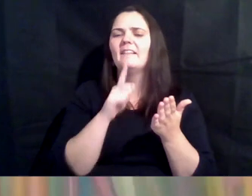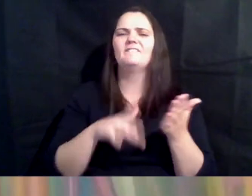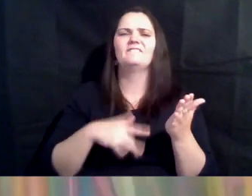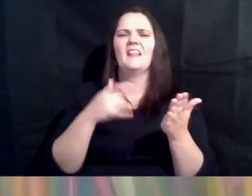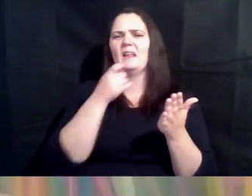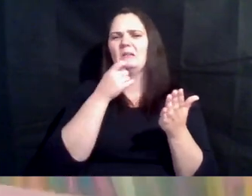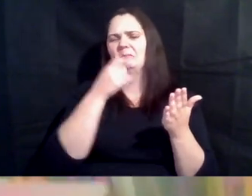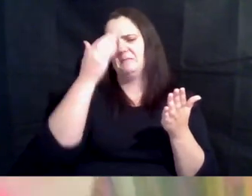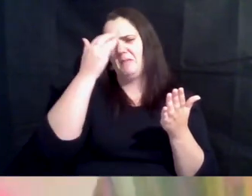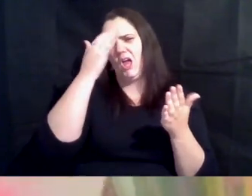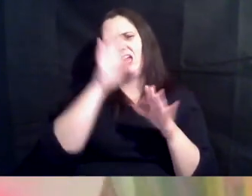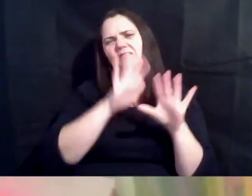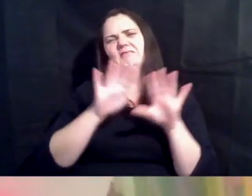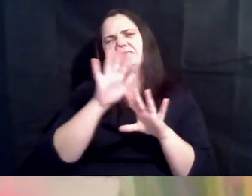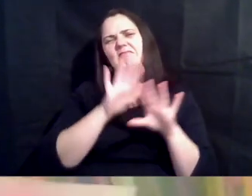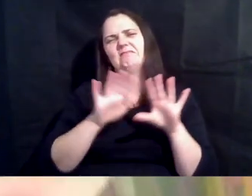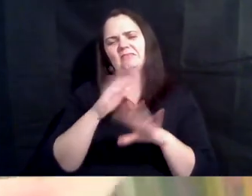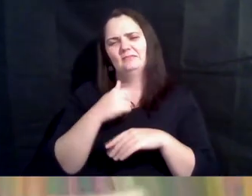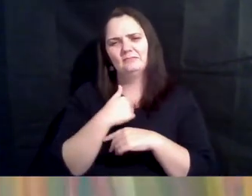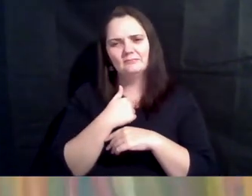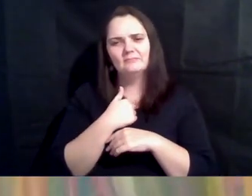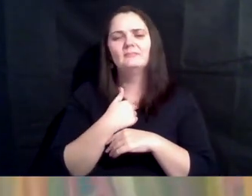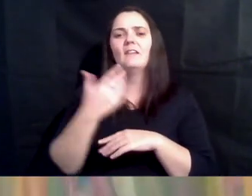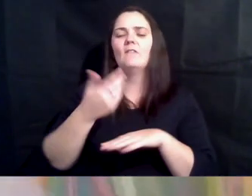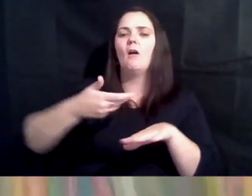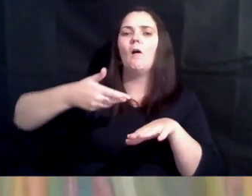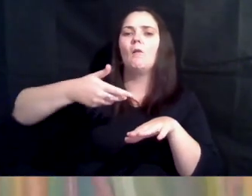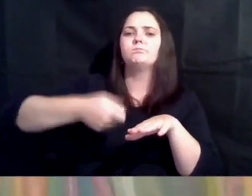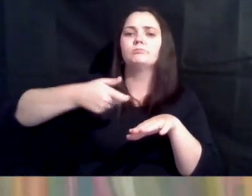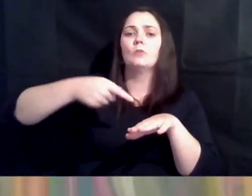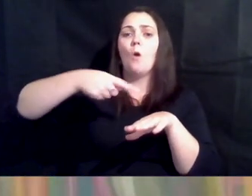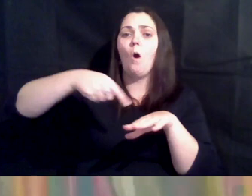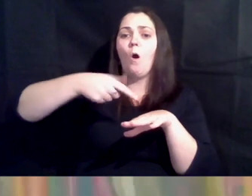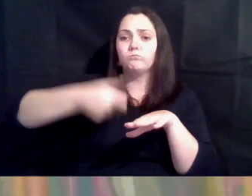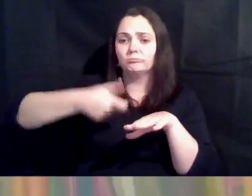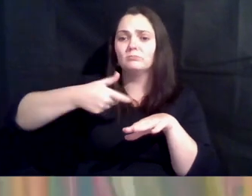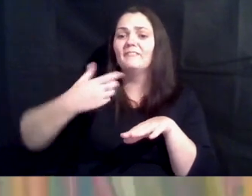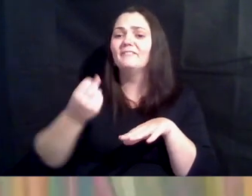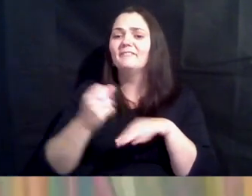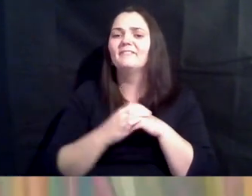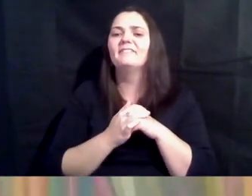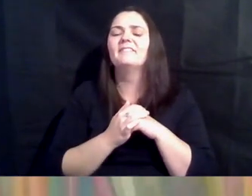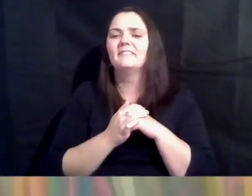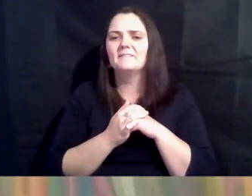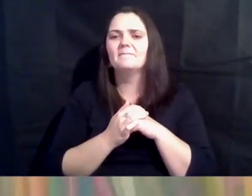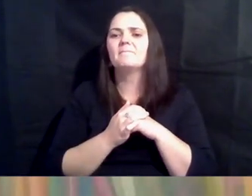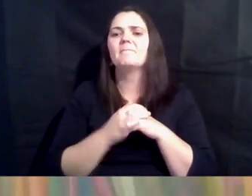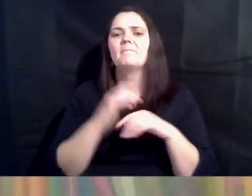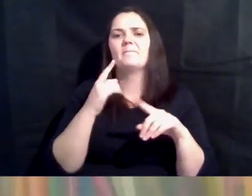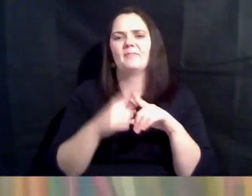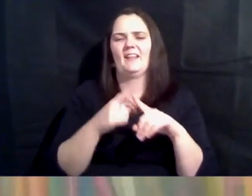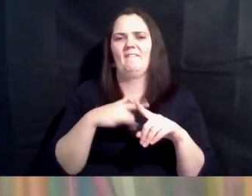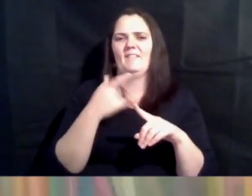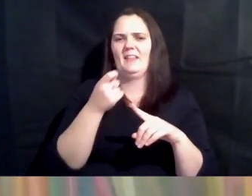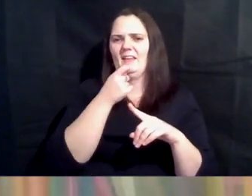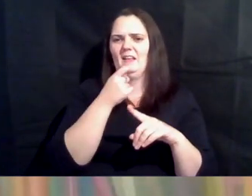feeling foggy. I've used a fun little hole punch here. And I've also got some kind of grim news updates. I must have been